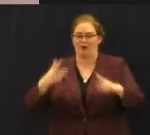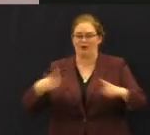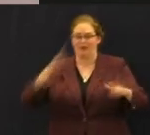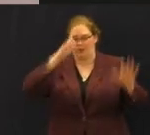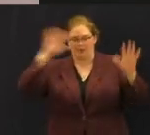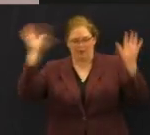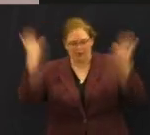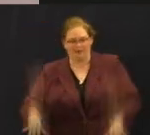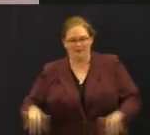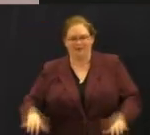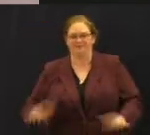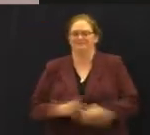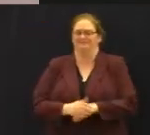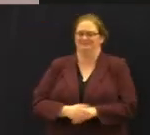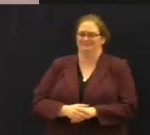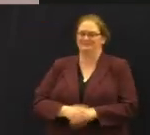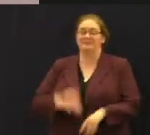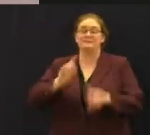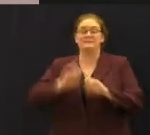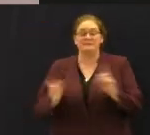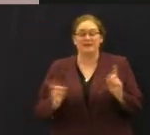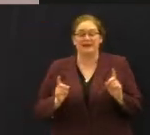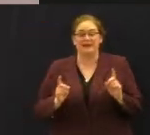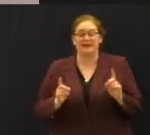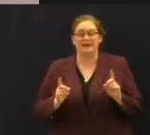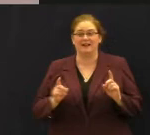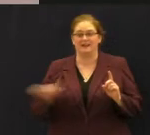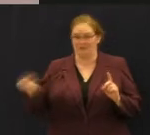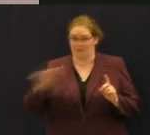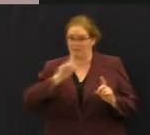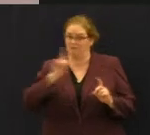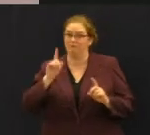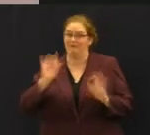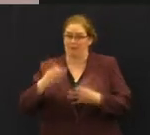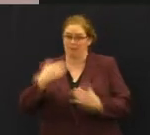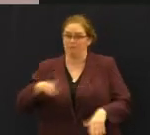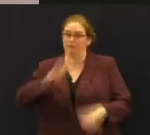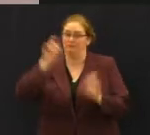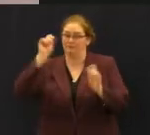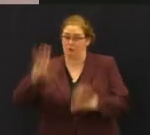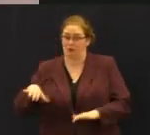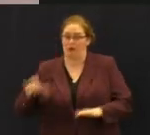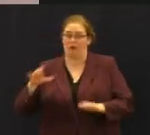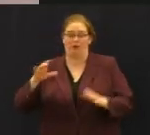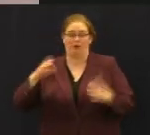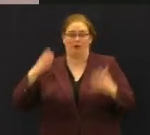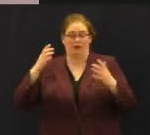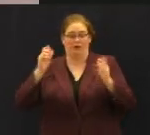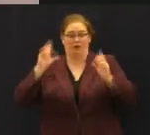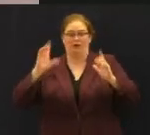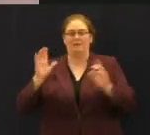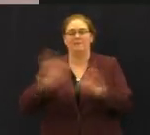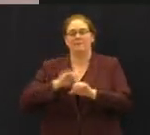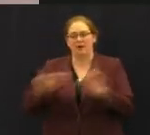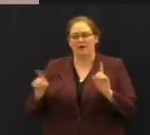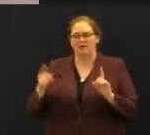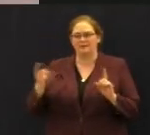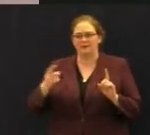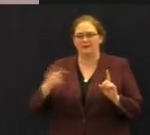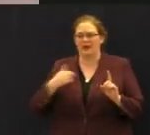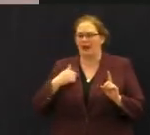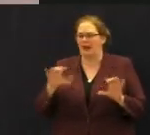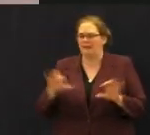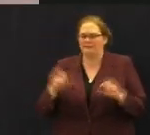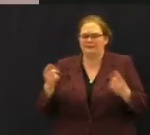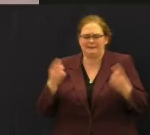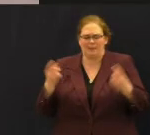and faint. But they were surprised. But I did something